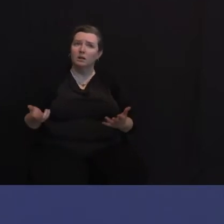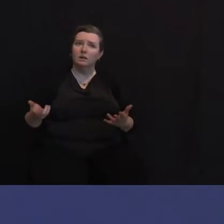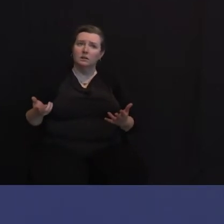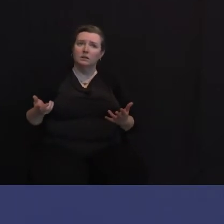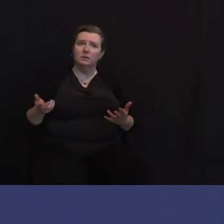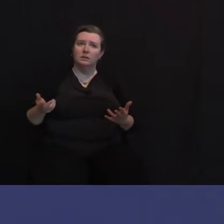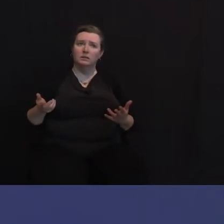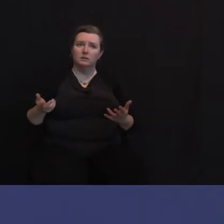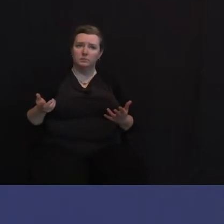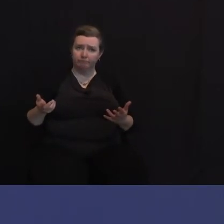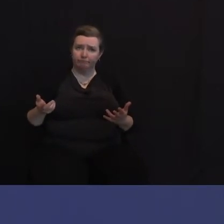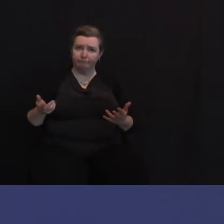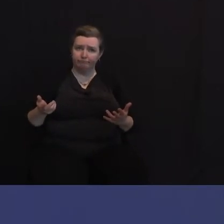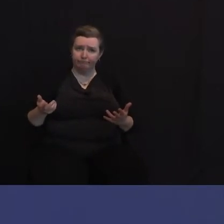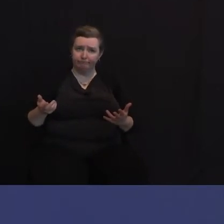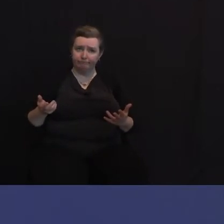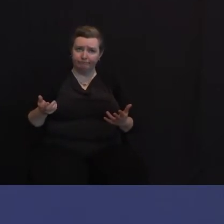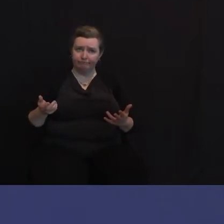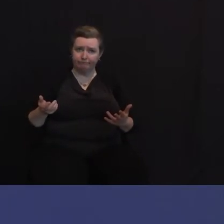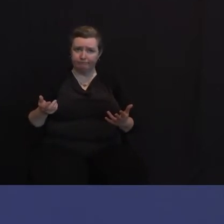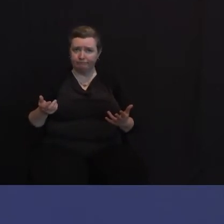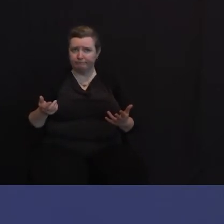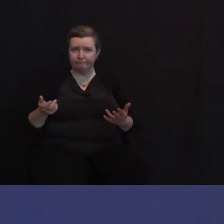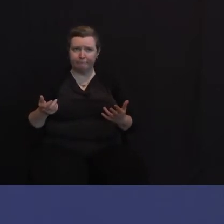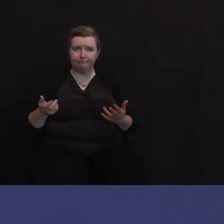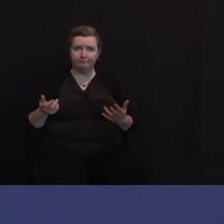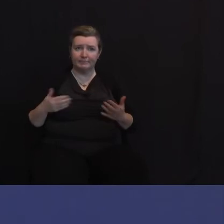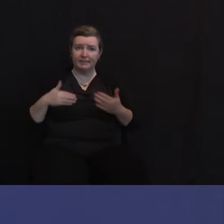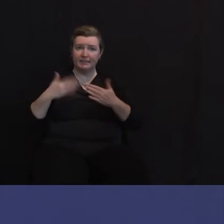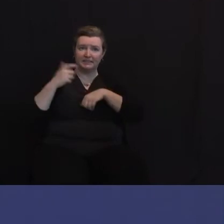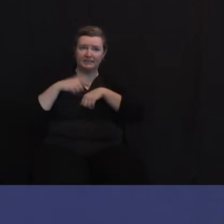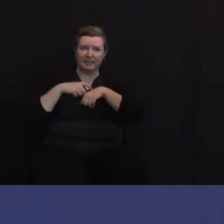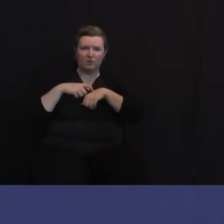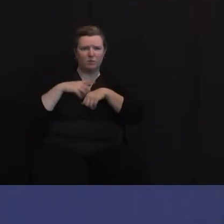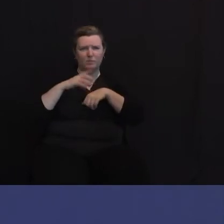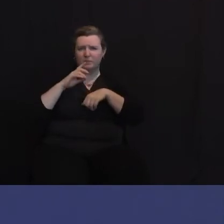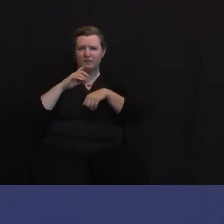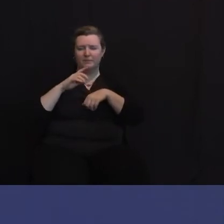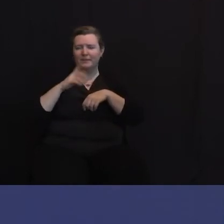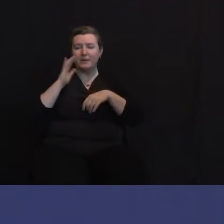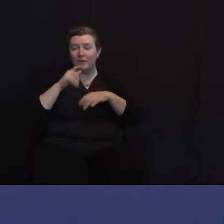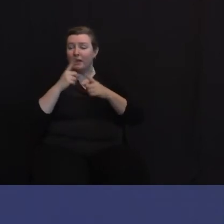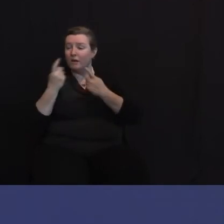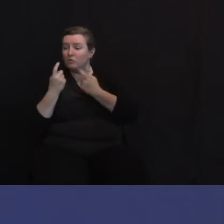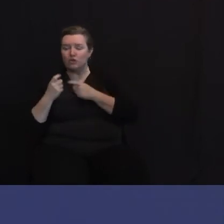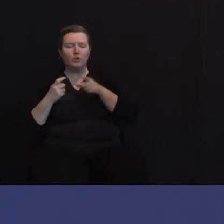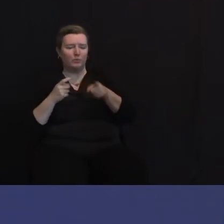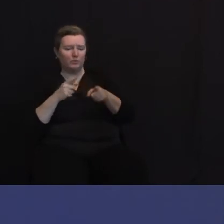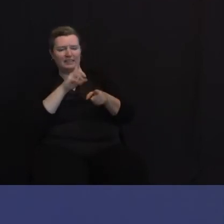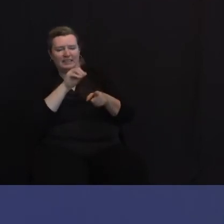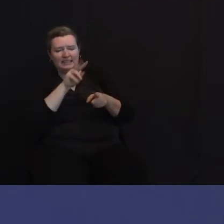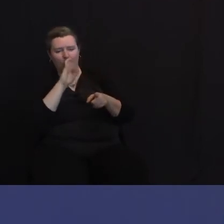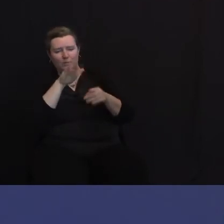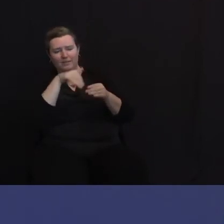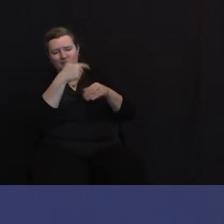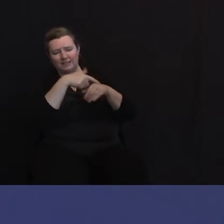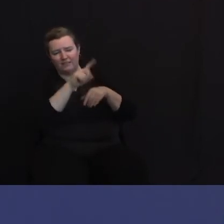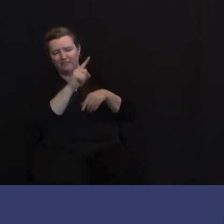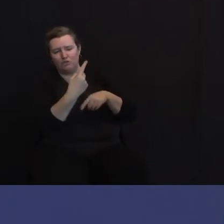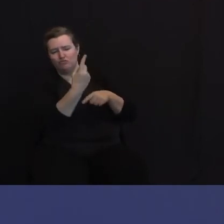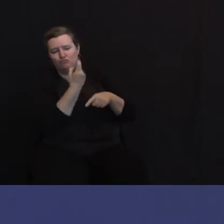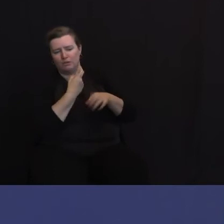It's Judy's fault. I would figure as She much. gives me the order She gives you the list, of circumstance. That's not That's what true. we thought. That's not true. Answers our